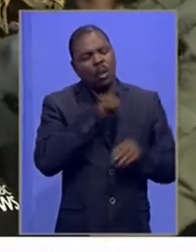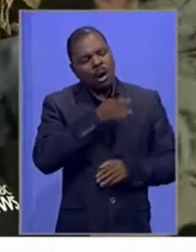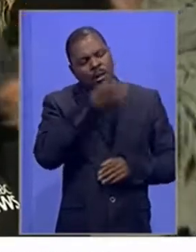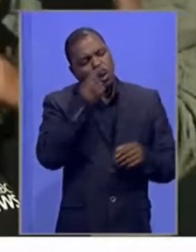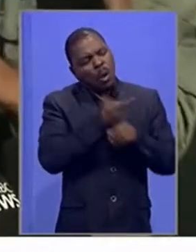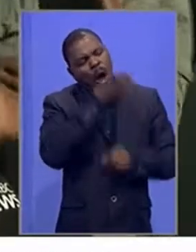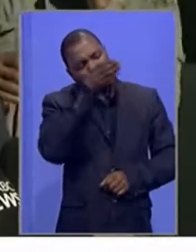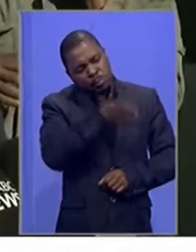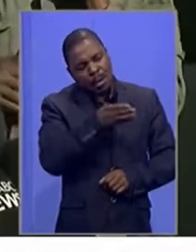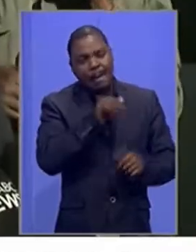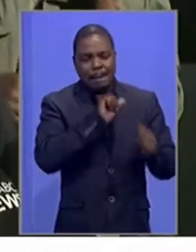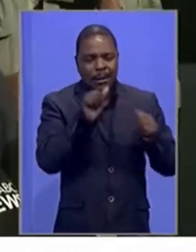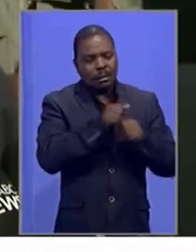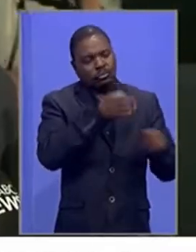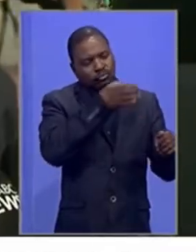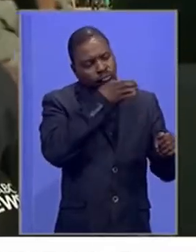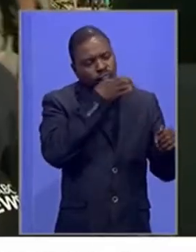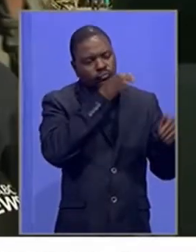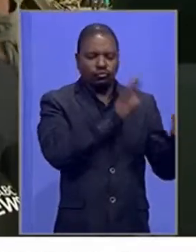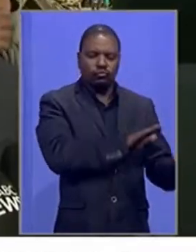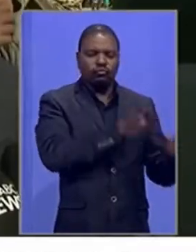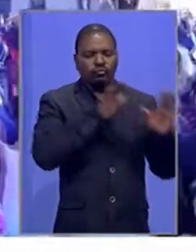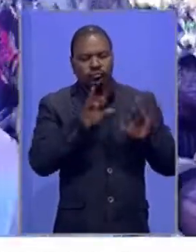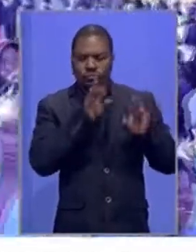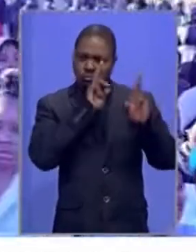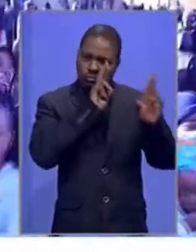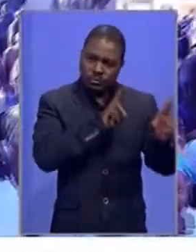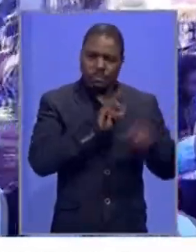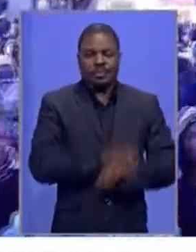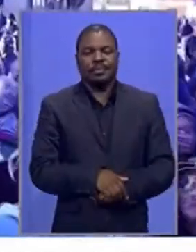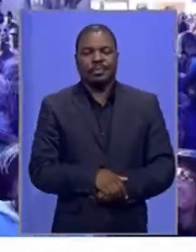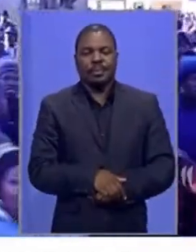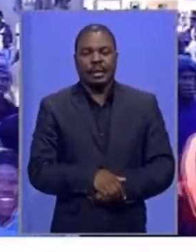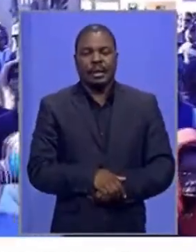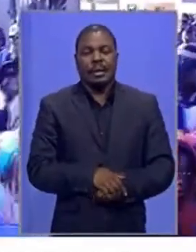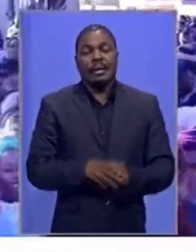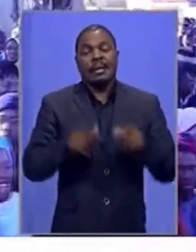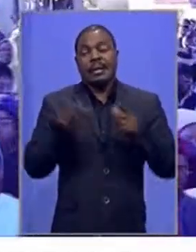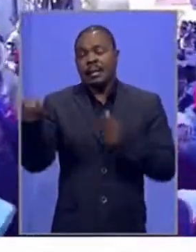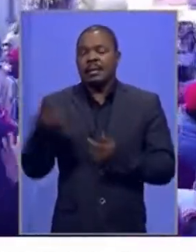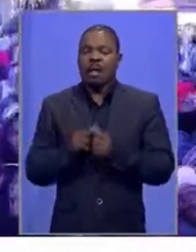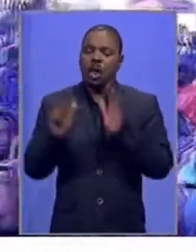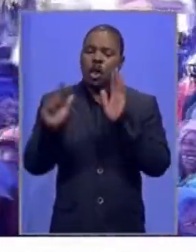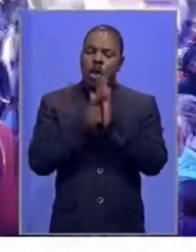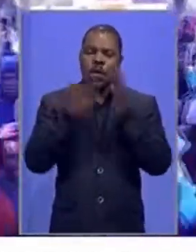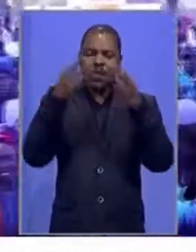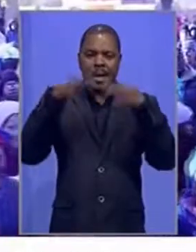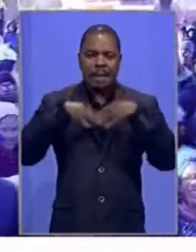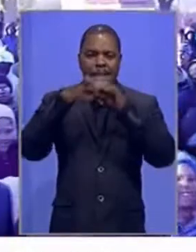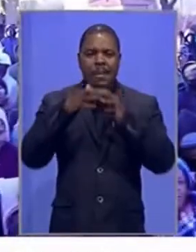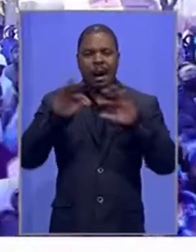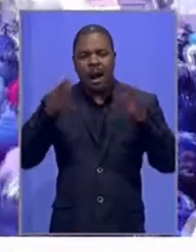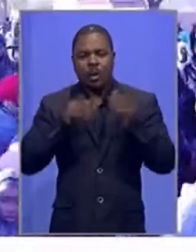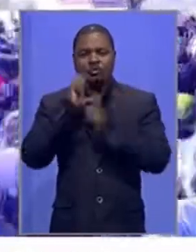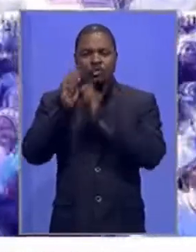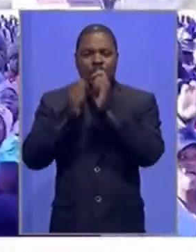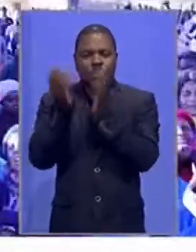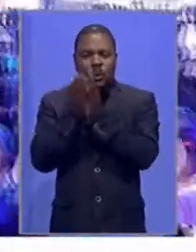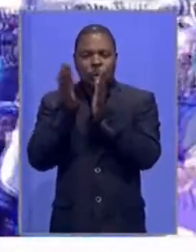le gona marare anweng ga botse ka tlhompho. Go tloga mo le go phatlalatšwa go molao ka kwanywa wa dikoma ka Mpumalanga ngwageng